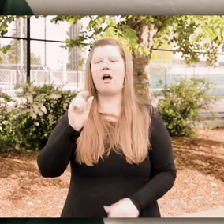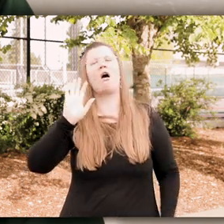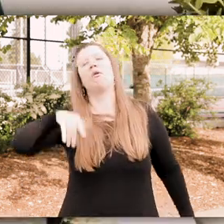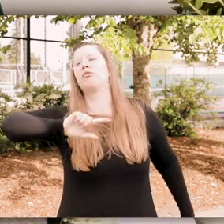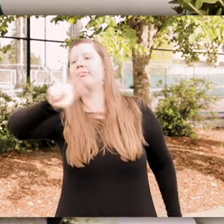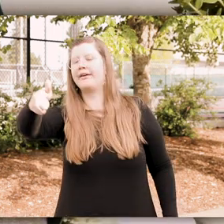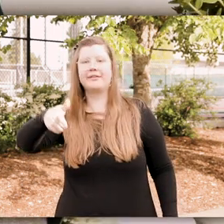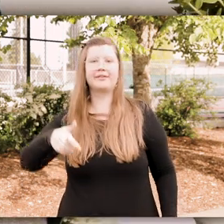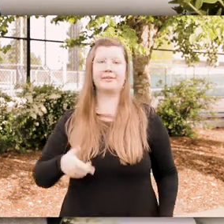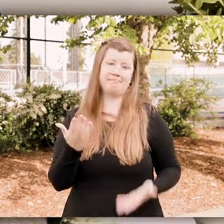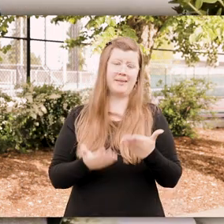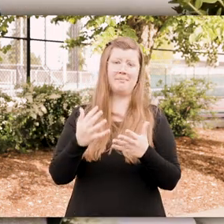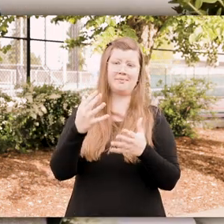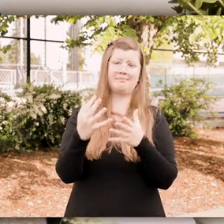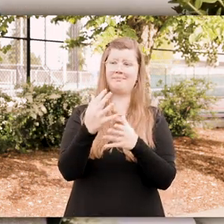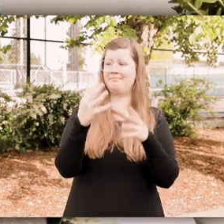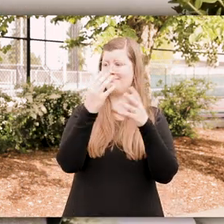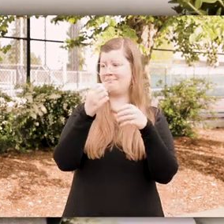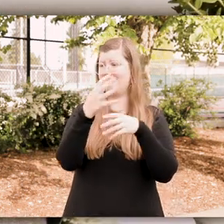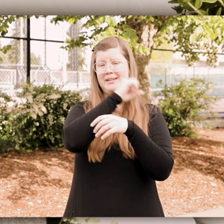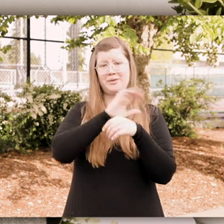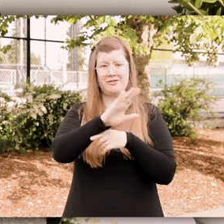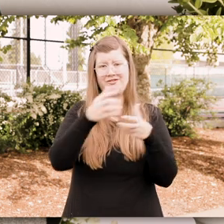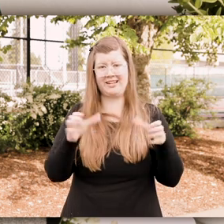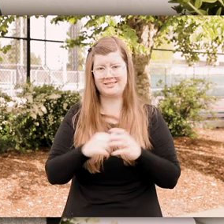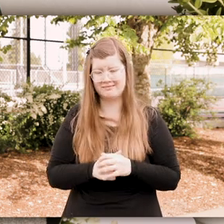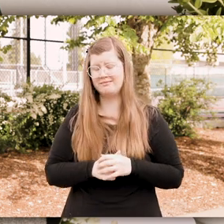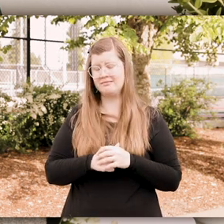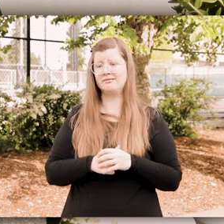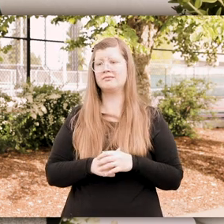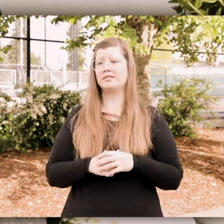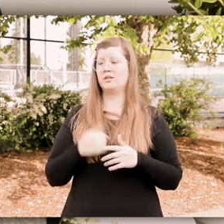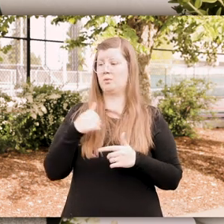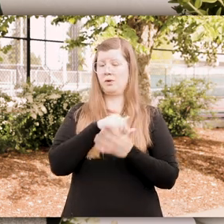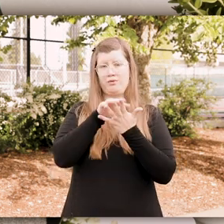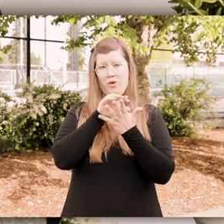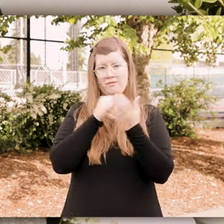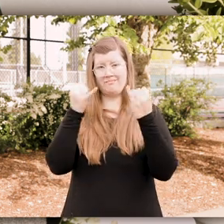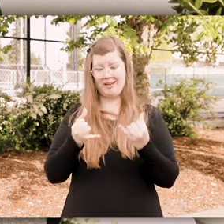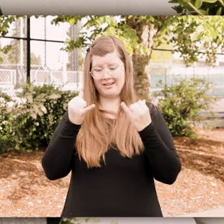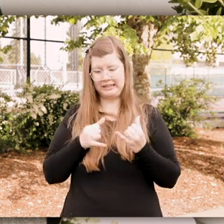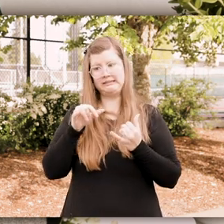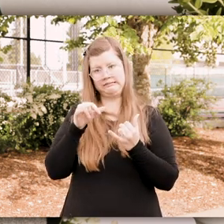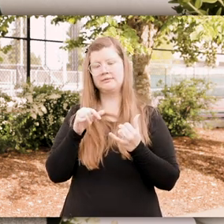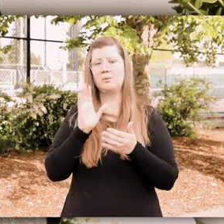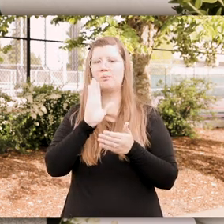on. Learning these lessons now will make us better citizens, friends, family members, and people in the